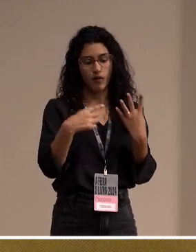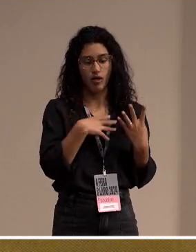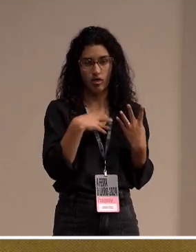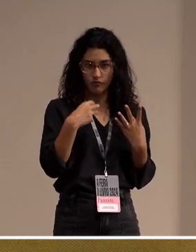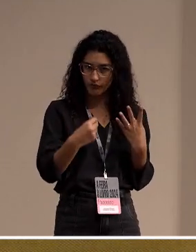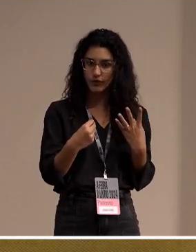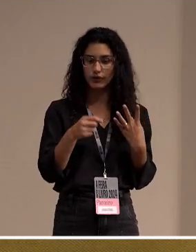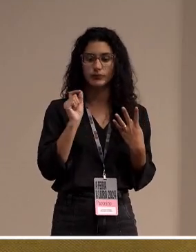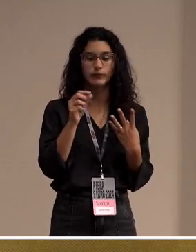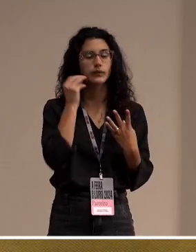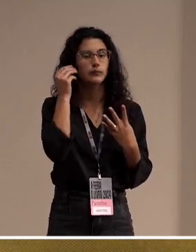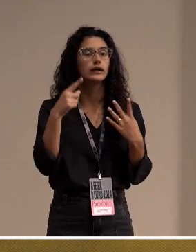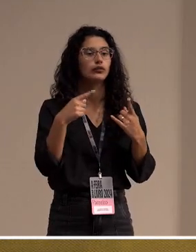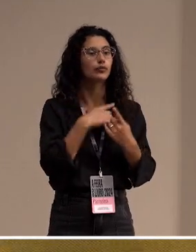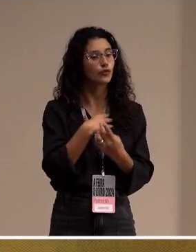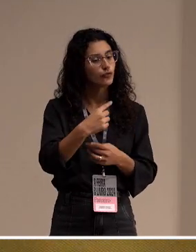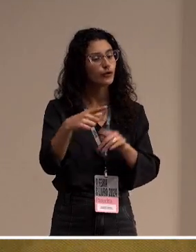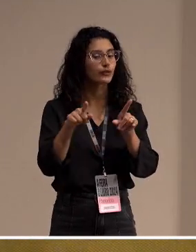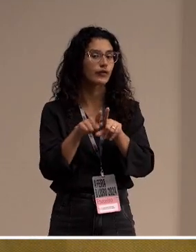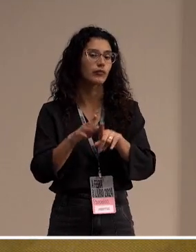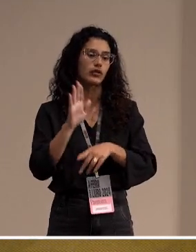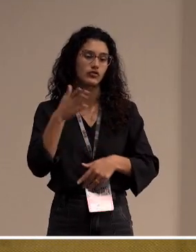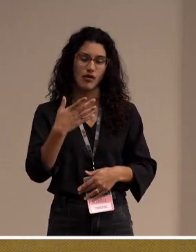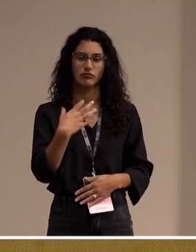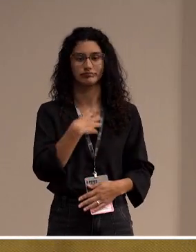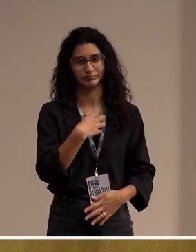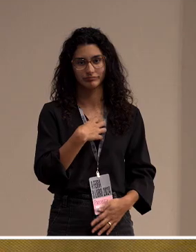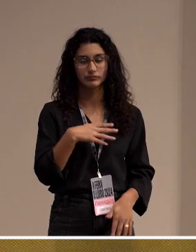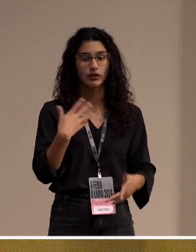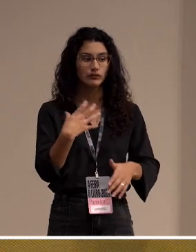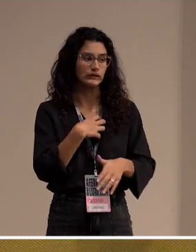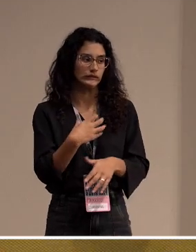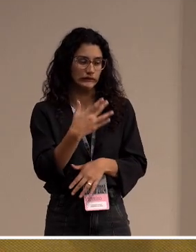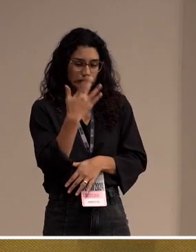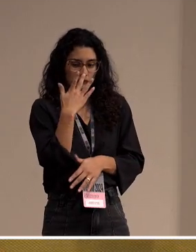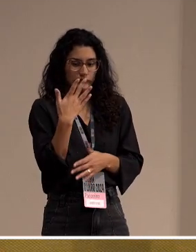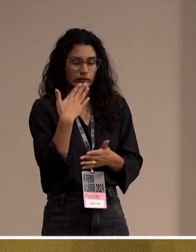their experience as well. So I was kind of struck by that.